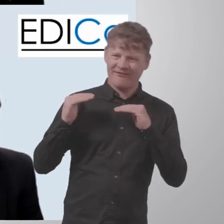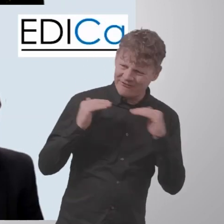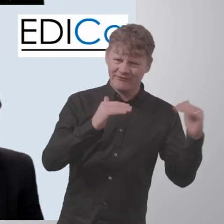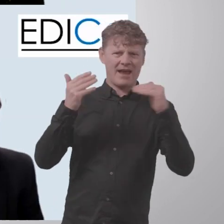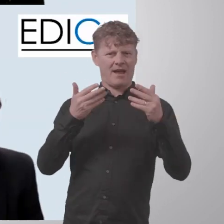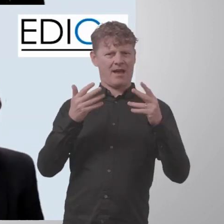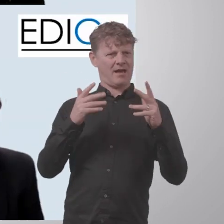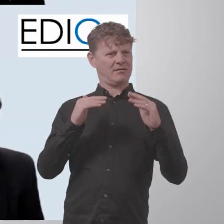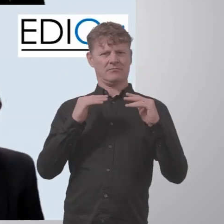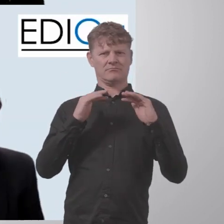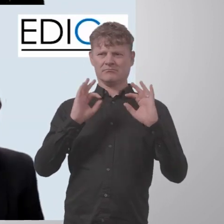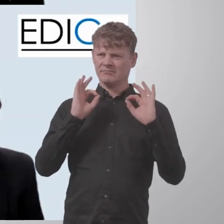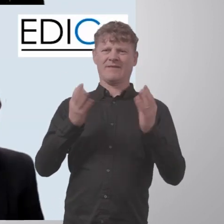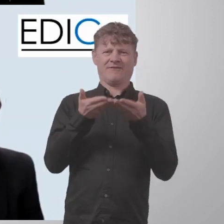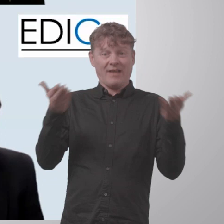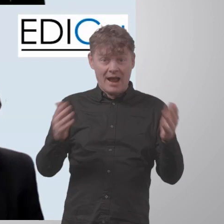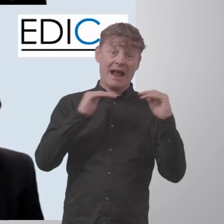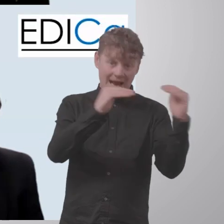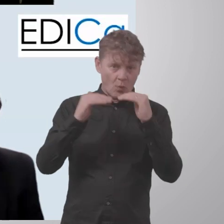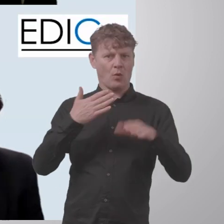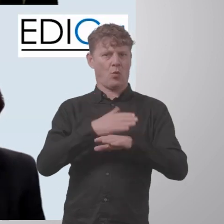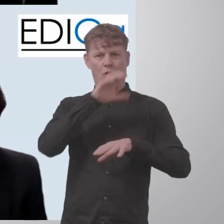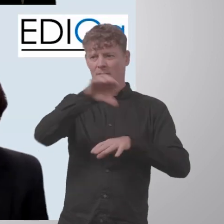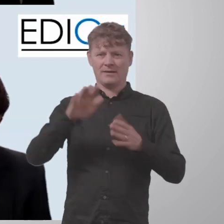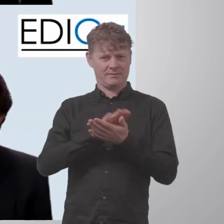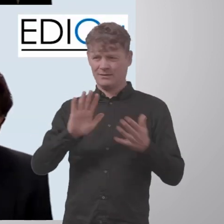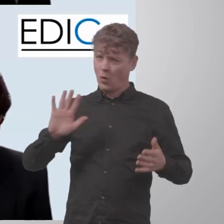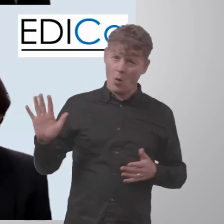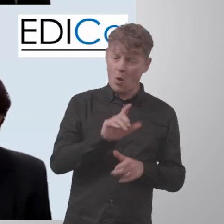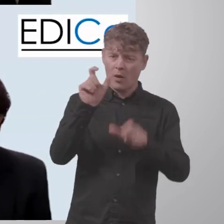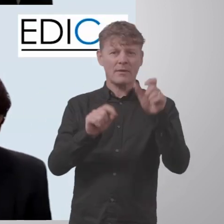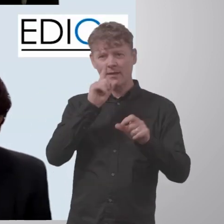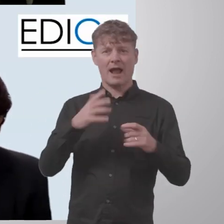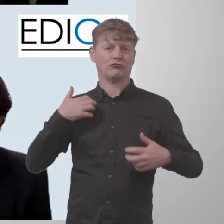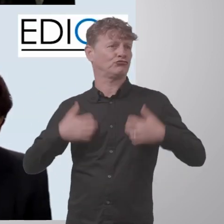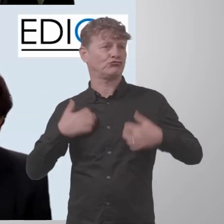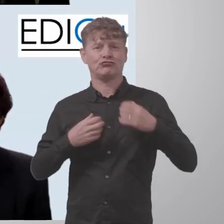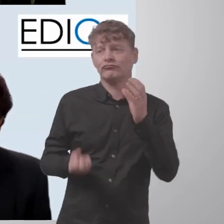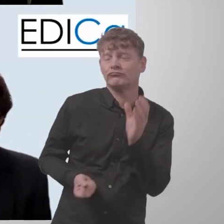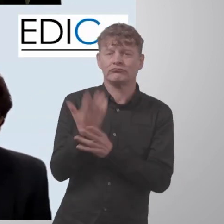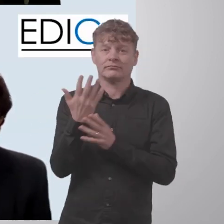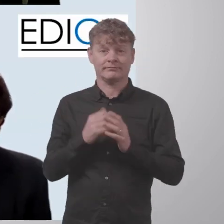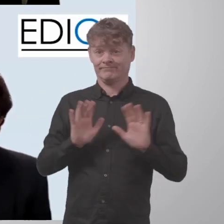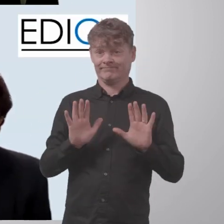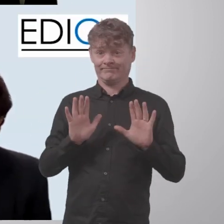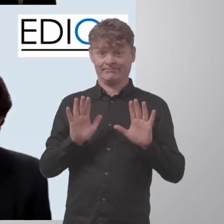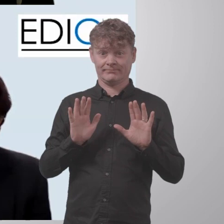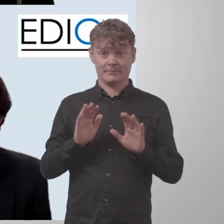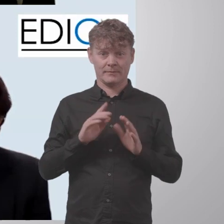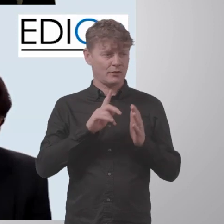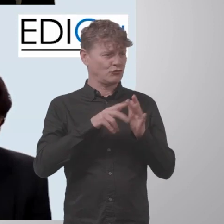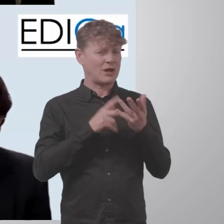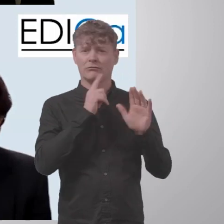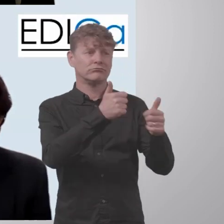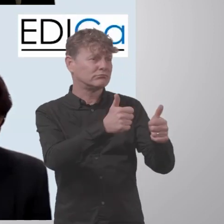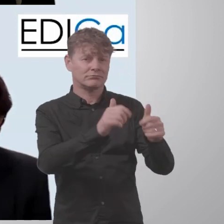workplaces so that everybody can thrive. I don't know if you want to know anything else. No, that's brilliant, Kate. And it'd be good to kind of get